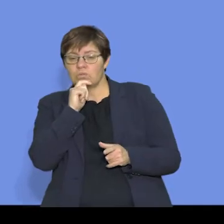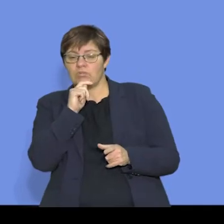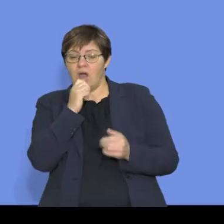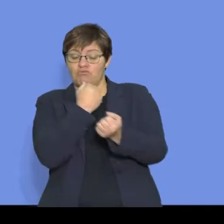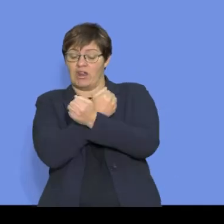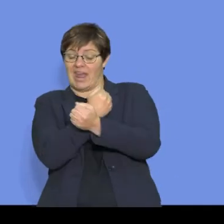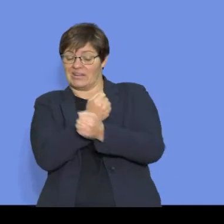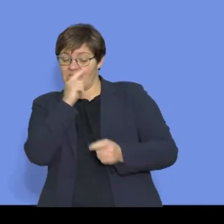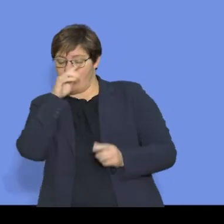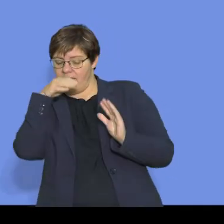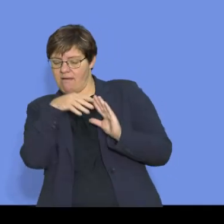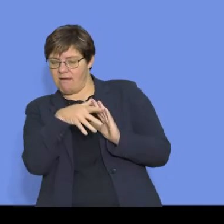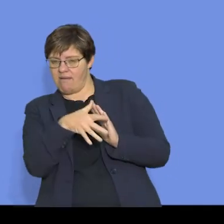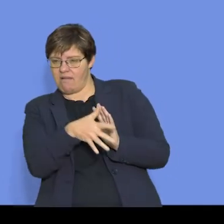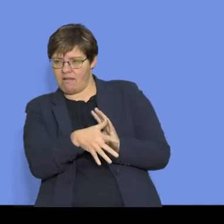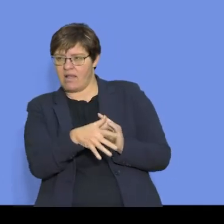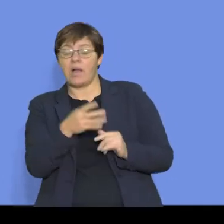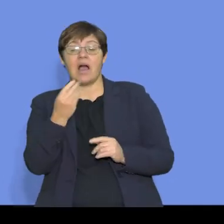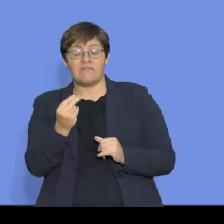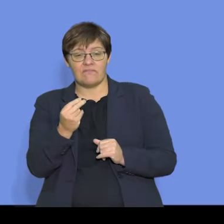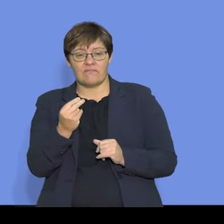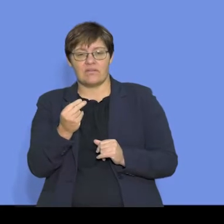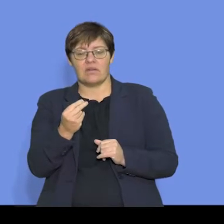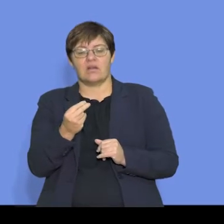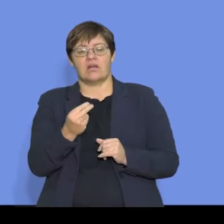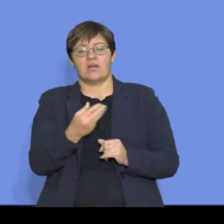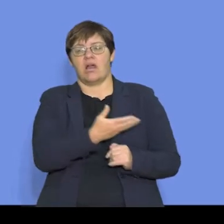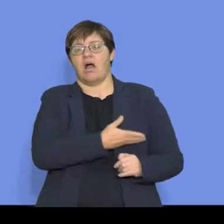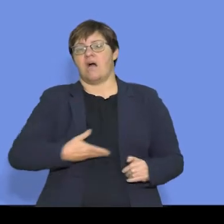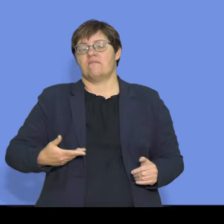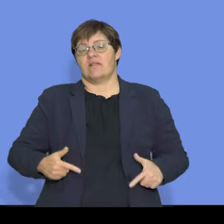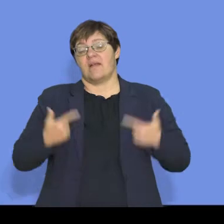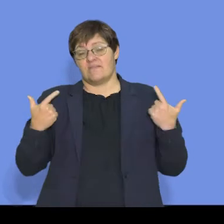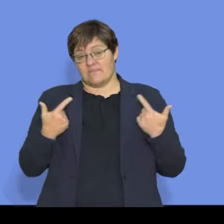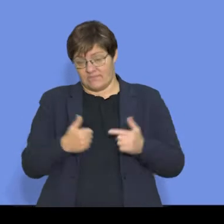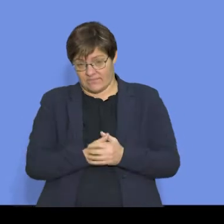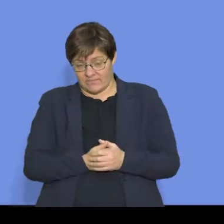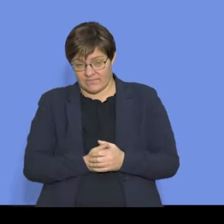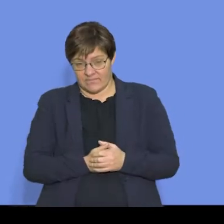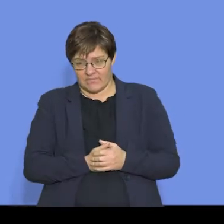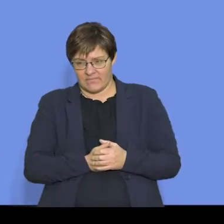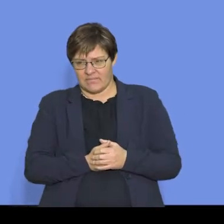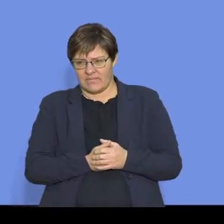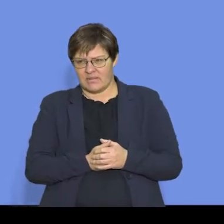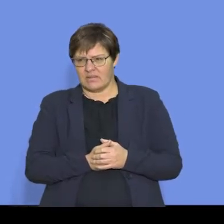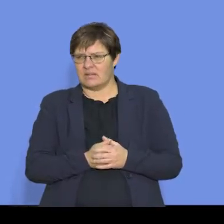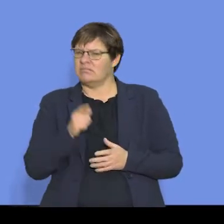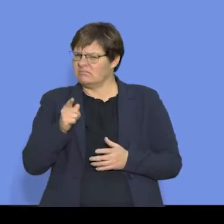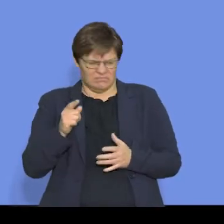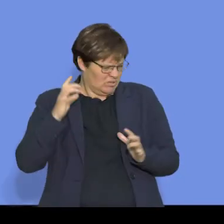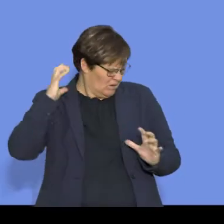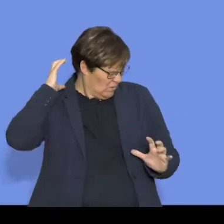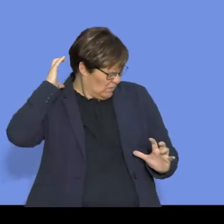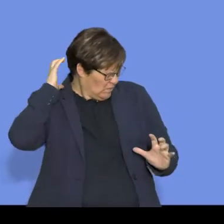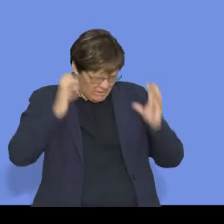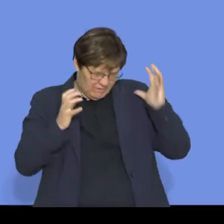radioactive elements, which all have what is called a half-life. And I know this